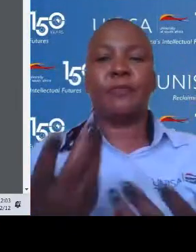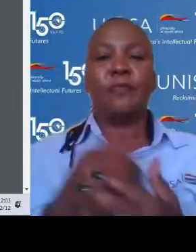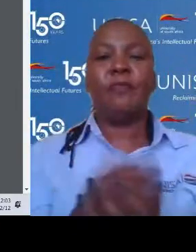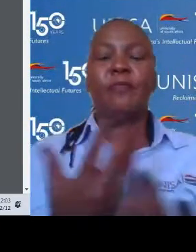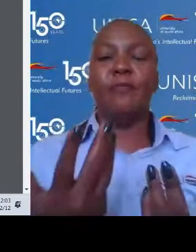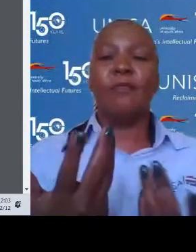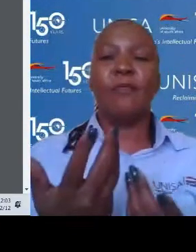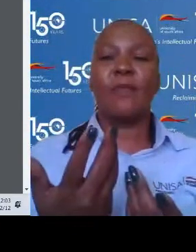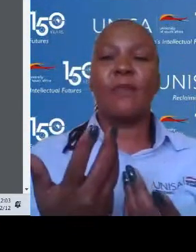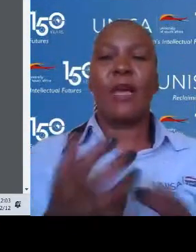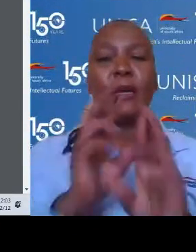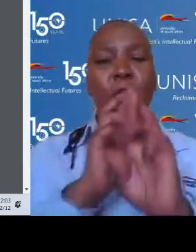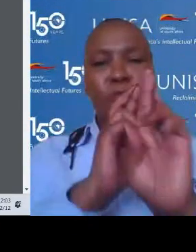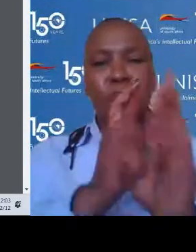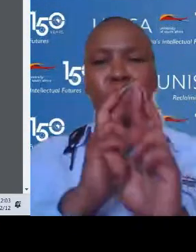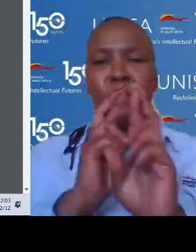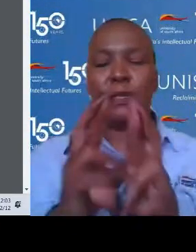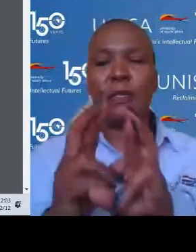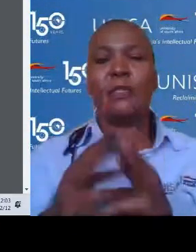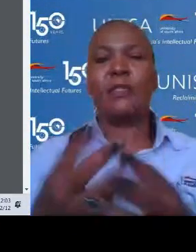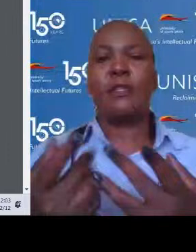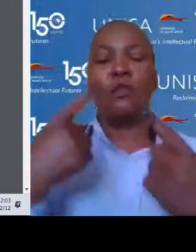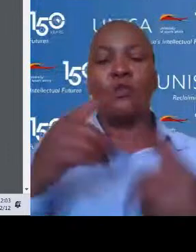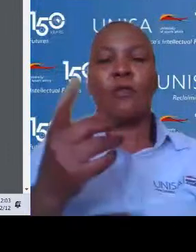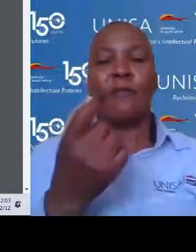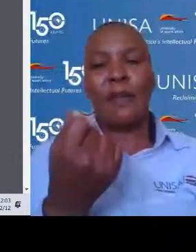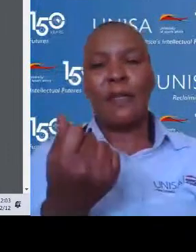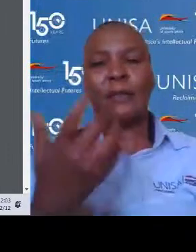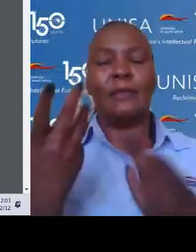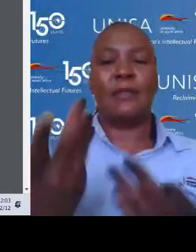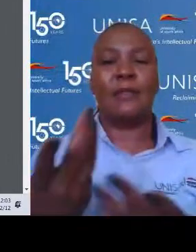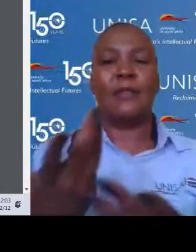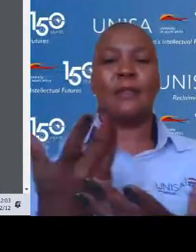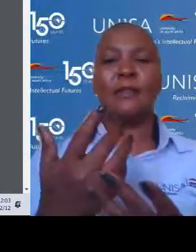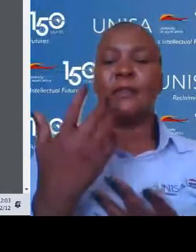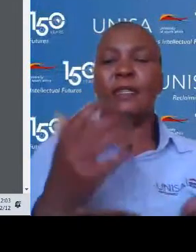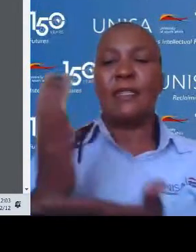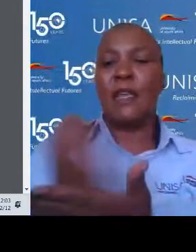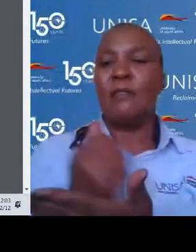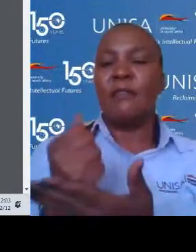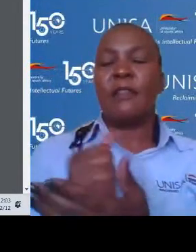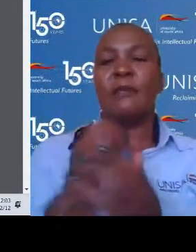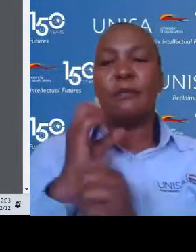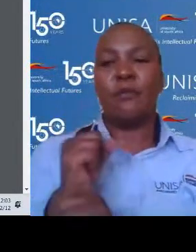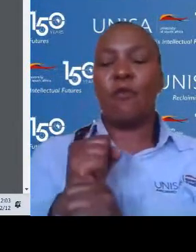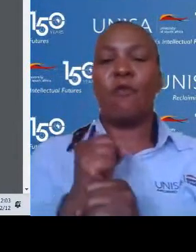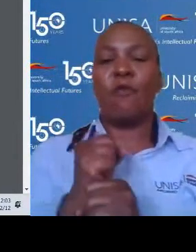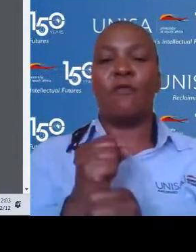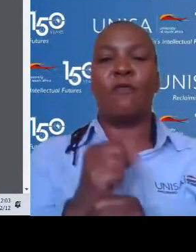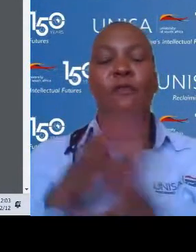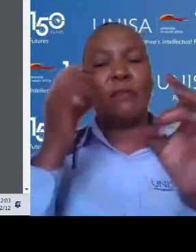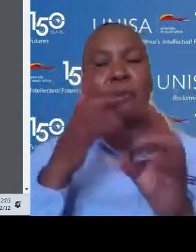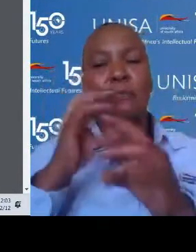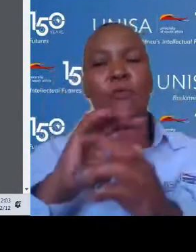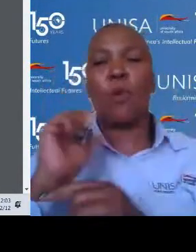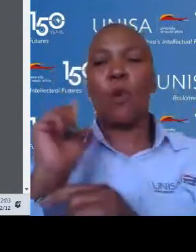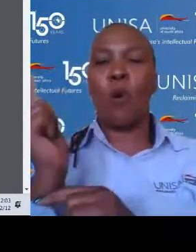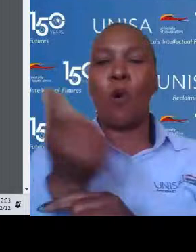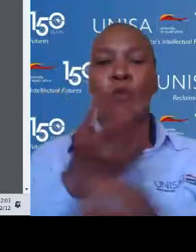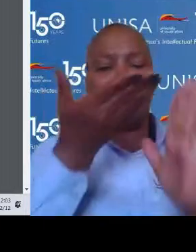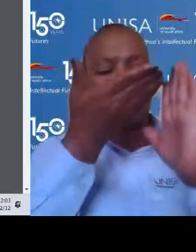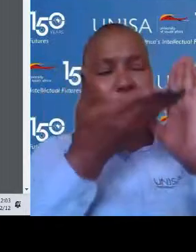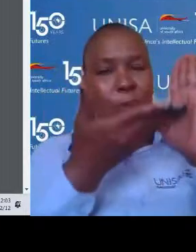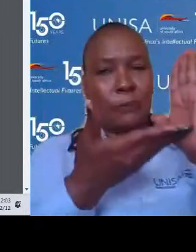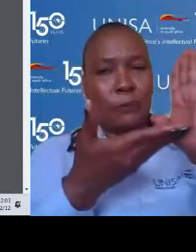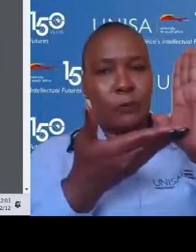reporting and disclosure of findings, safekeeping of record of proceedings, all of these are in relation to the